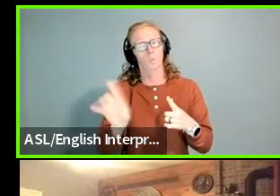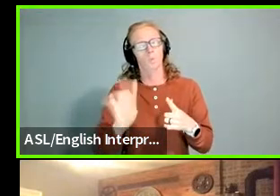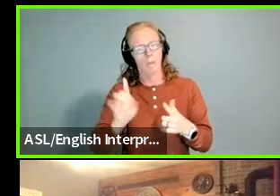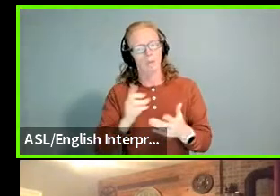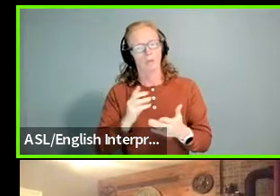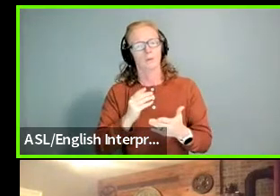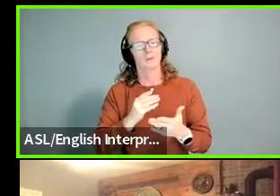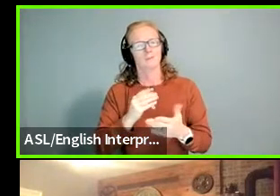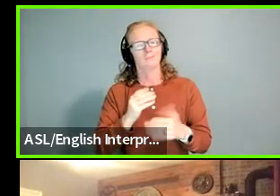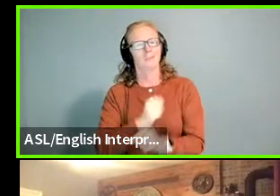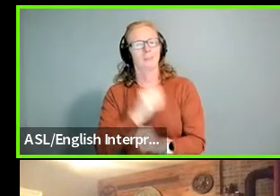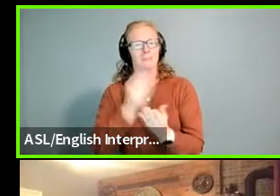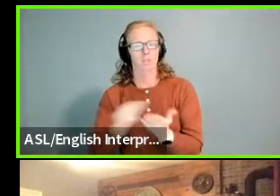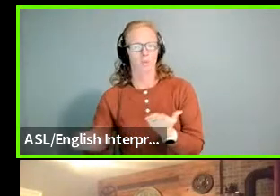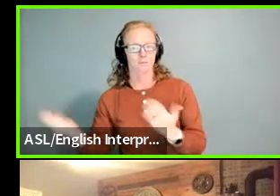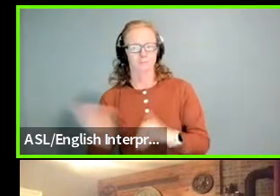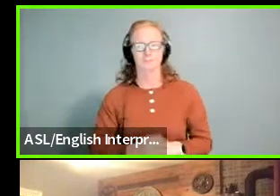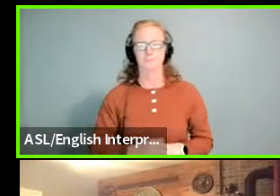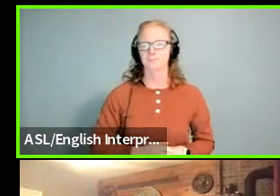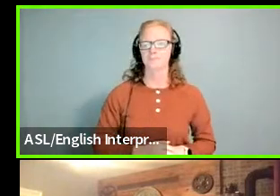those materials. Good question.